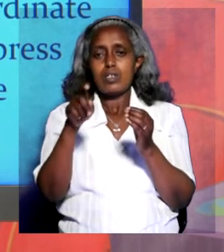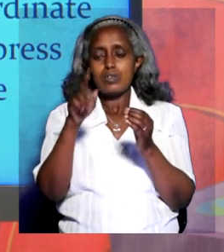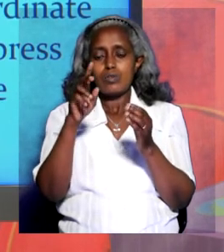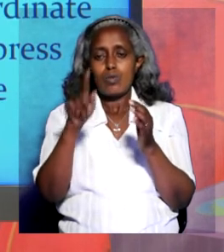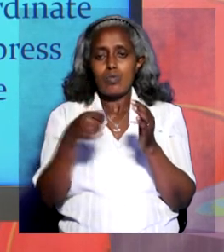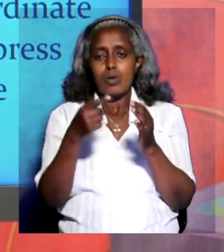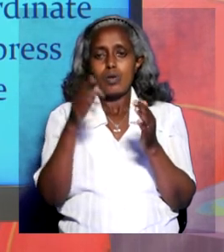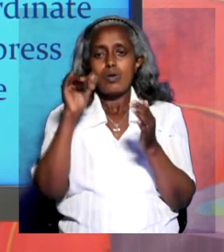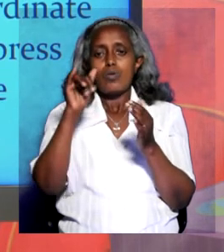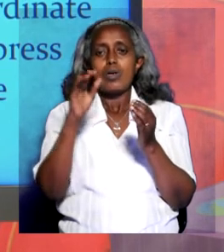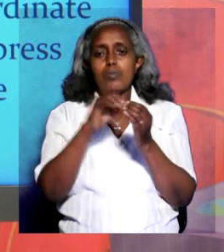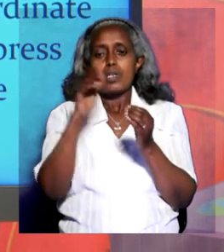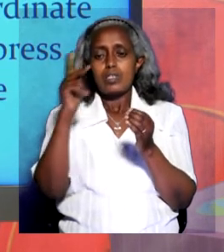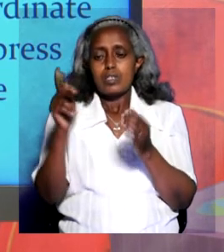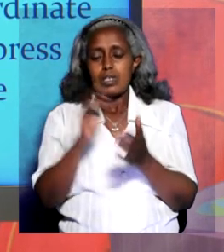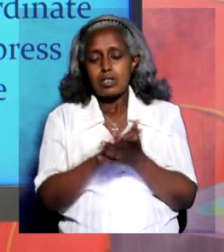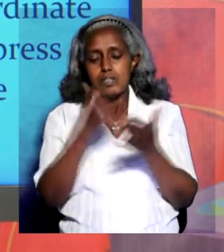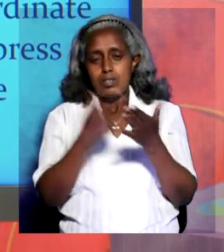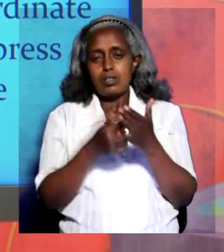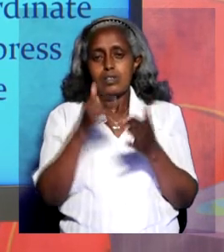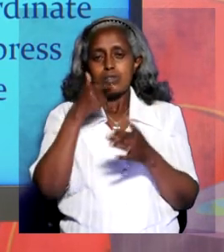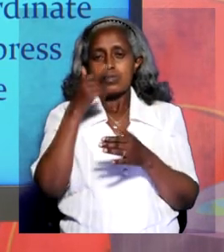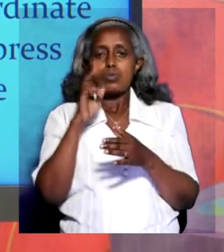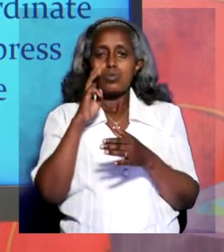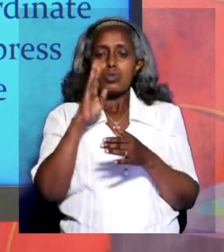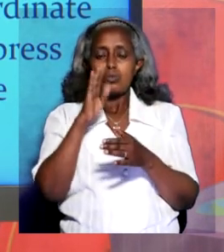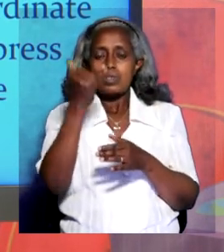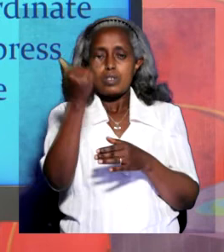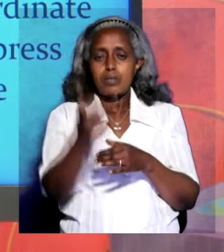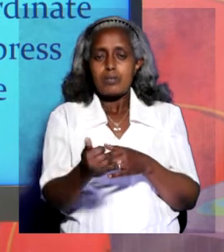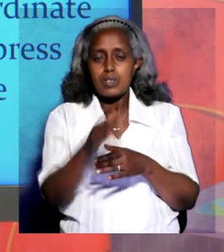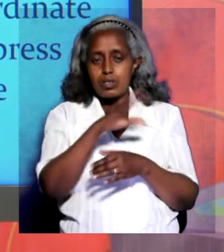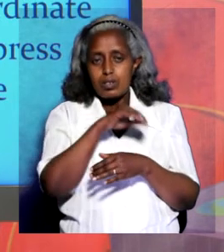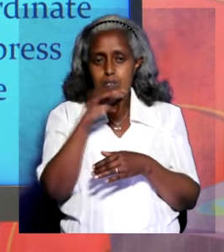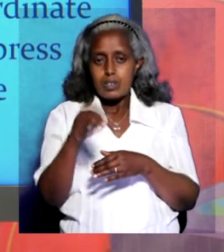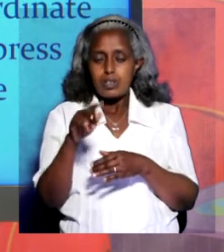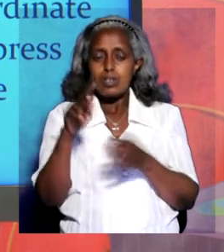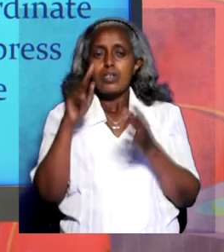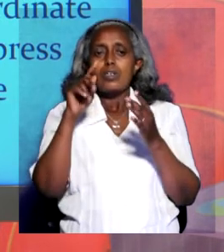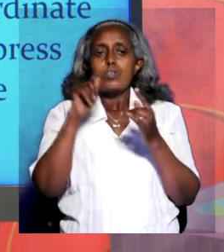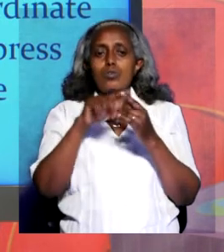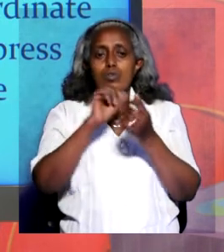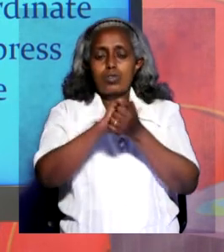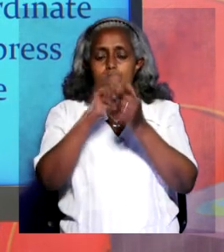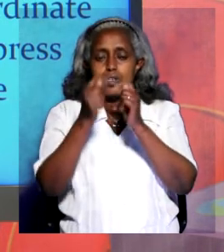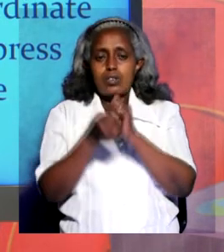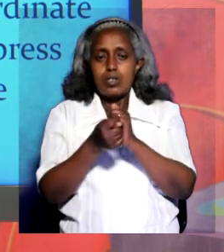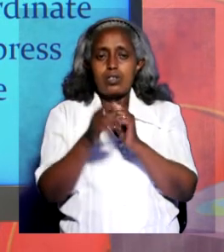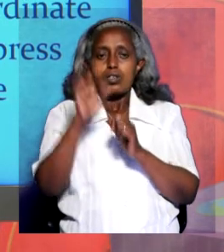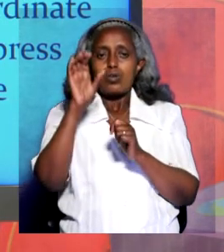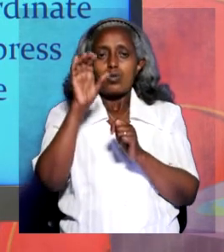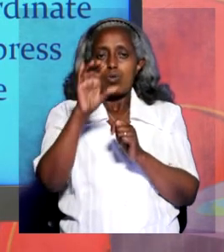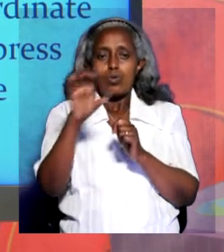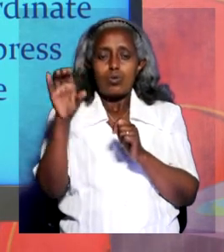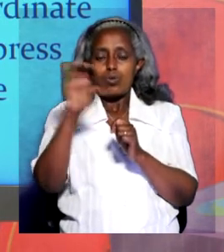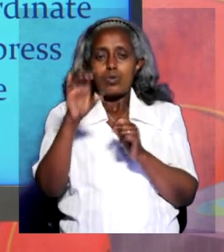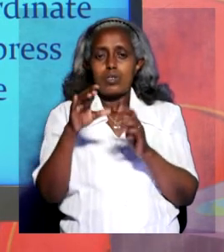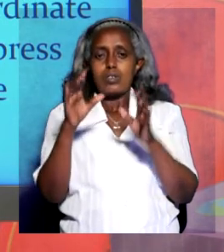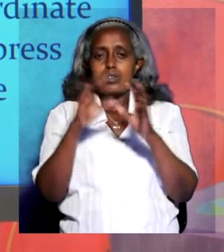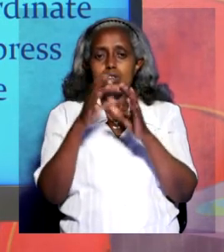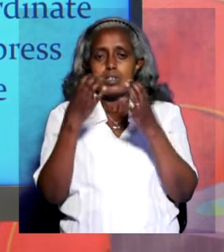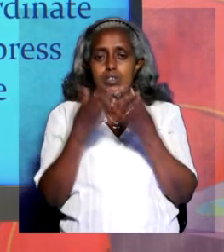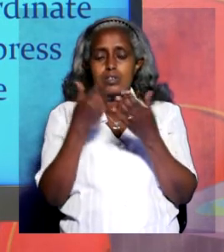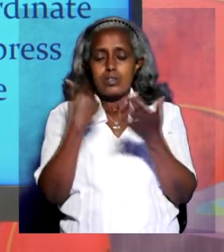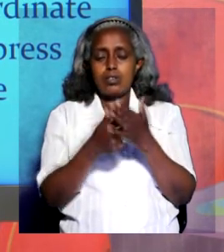k. This will be the image. And to translate a conic section, translate the